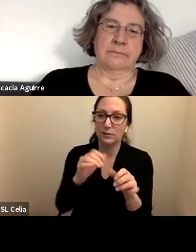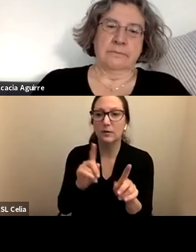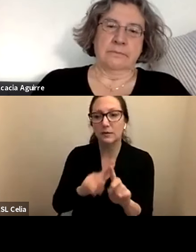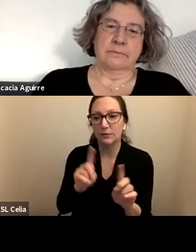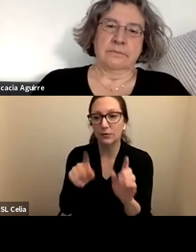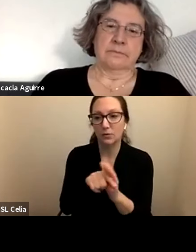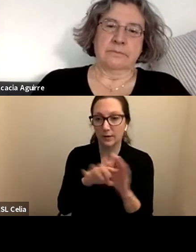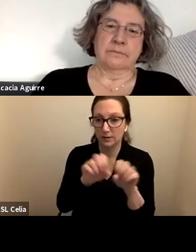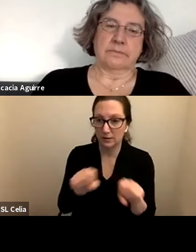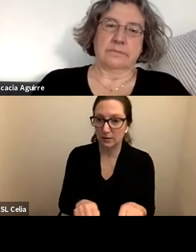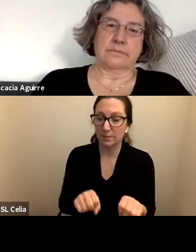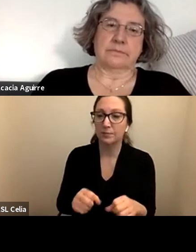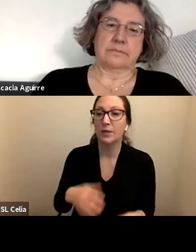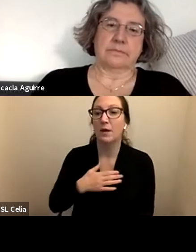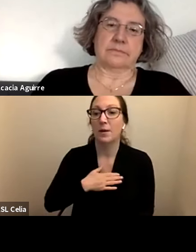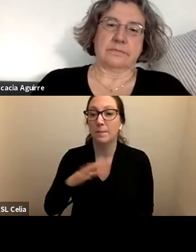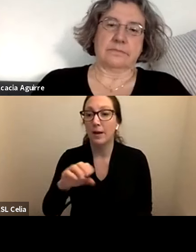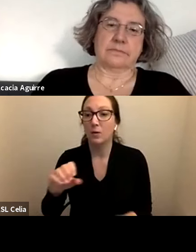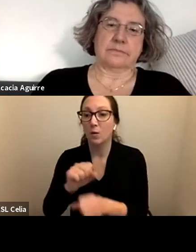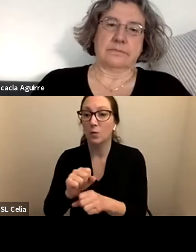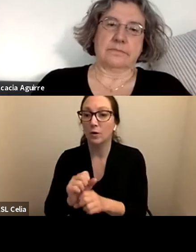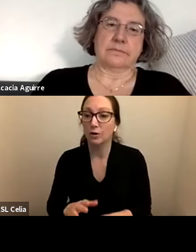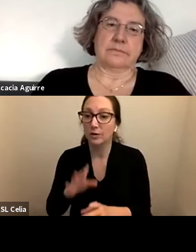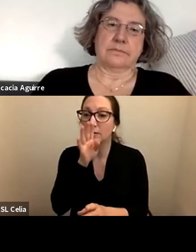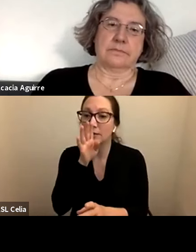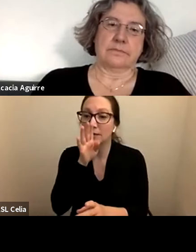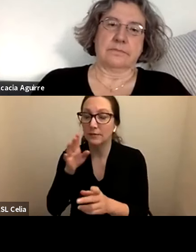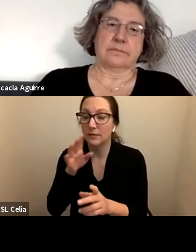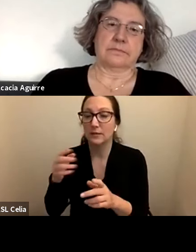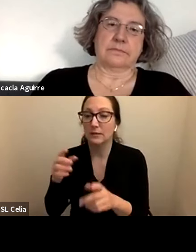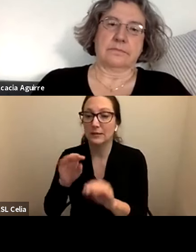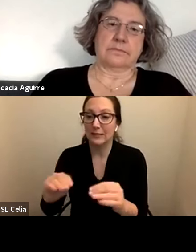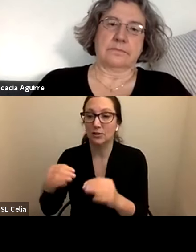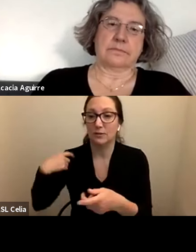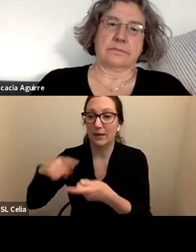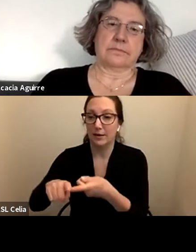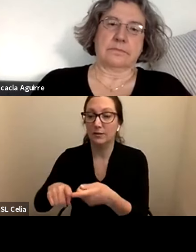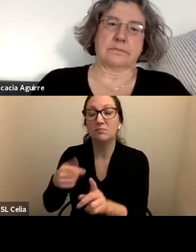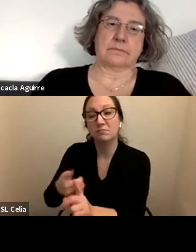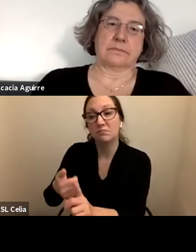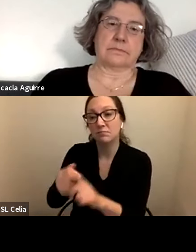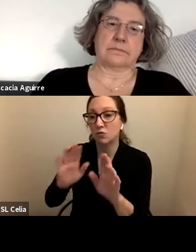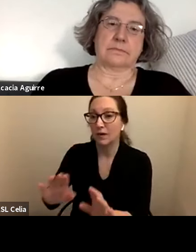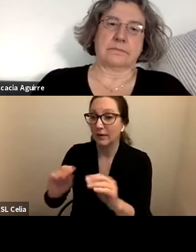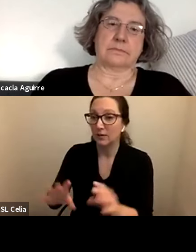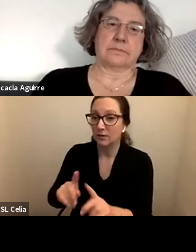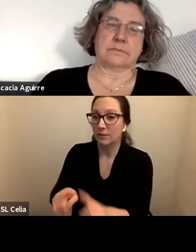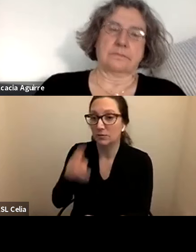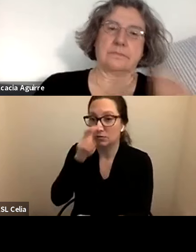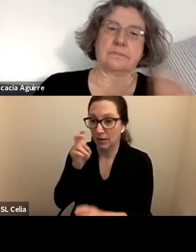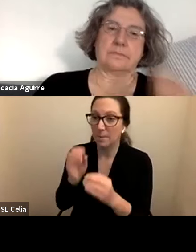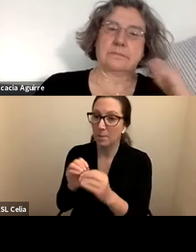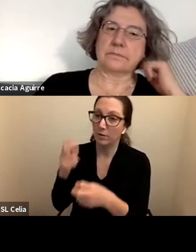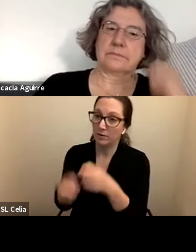system. One of my coworkers teaches Spanish. She's a great teacher, but also very strict. It is more difficult to get an A in